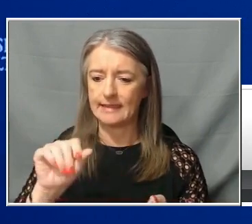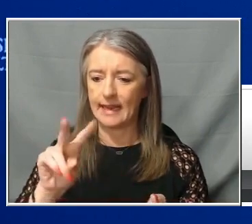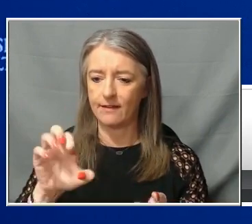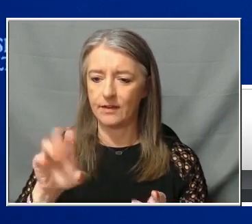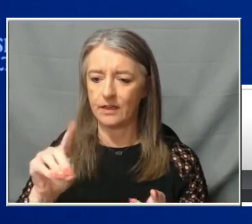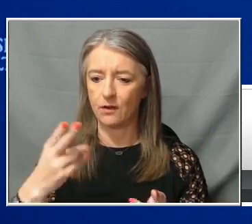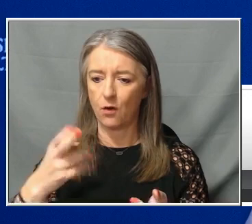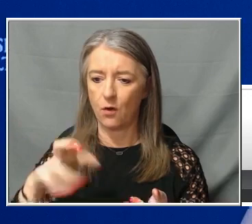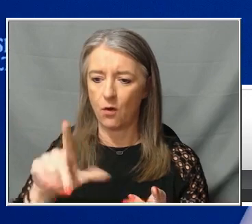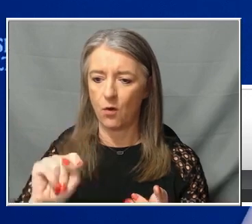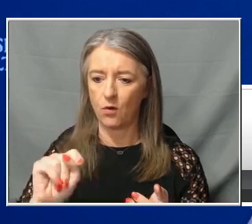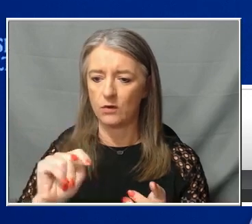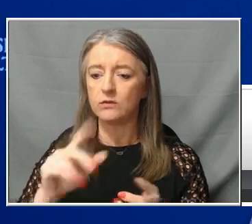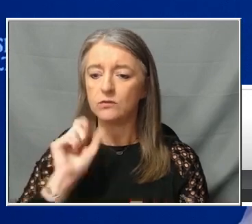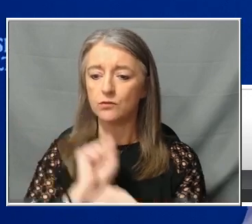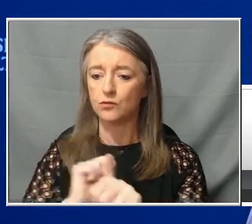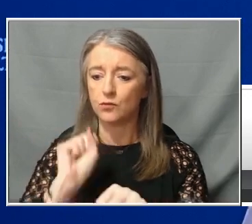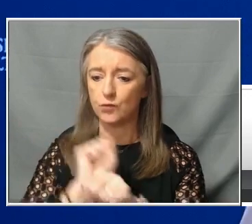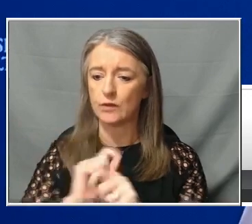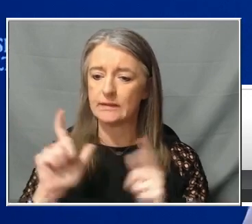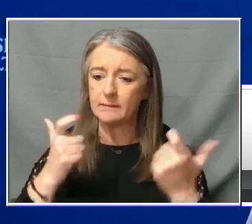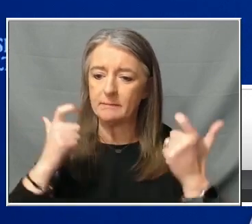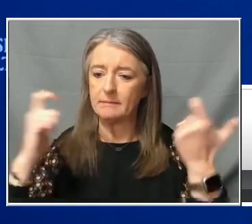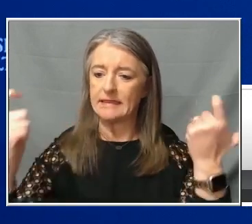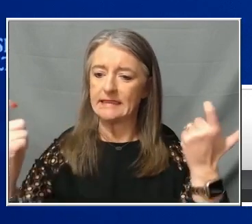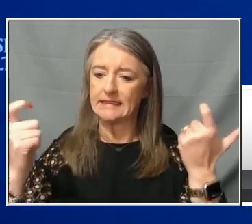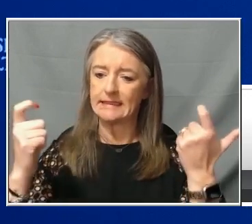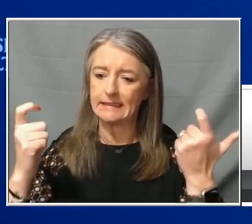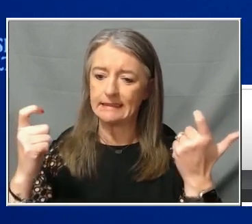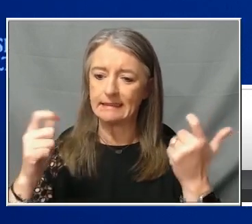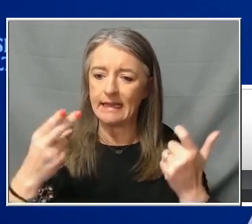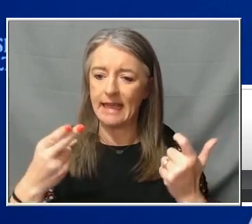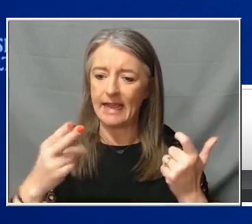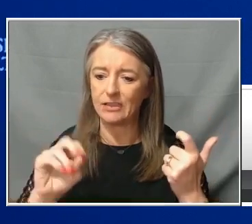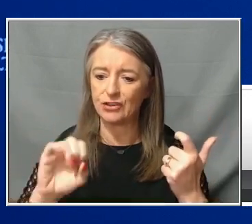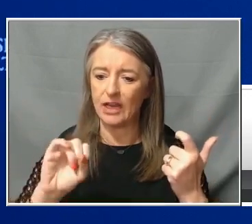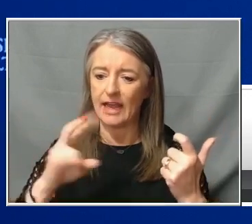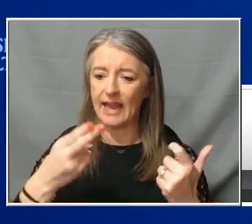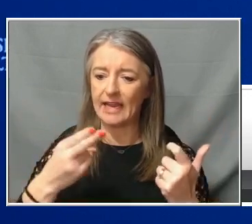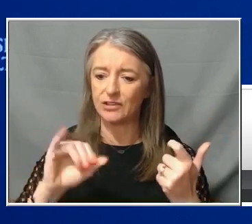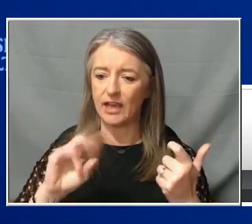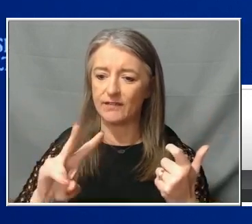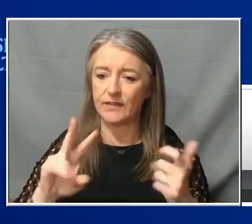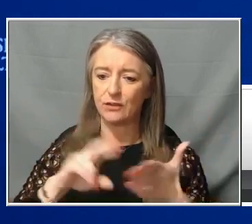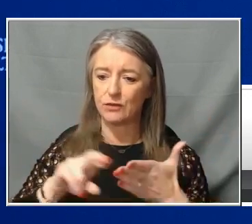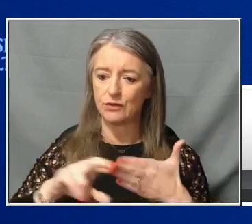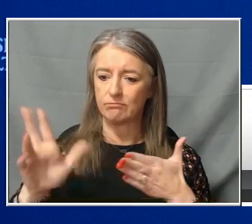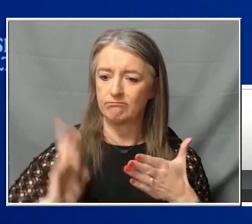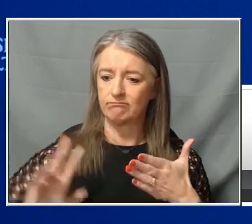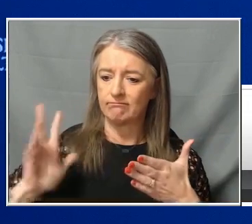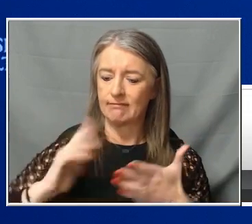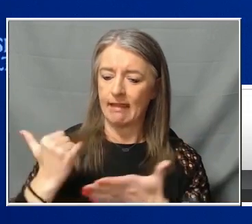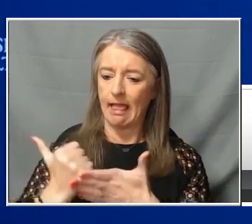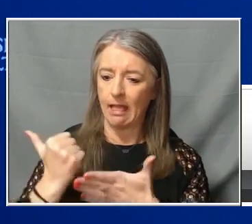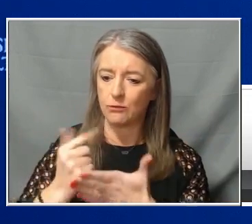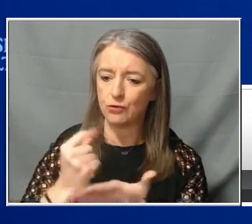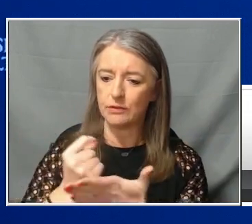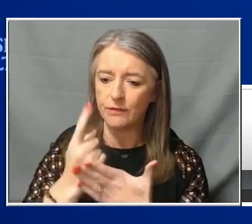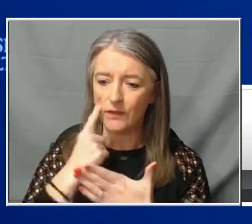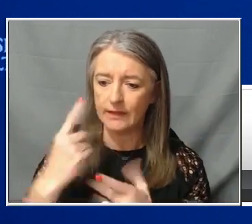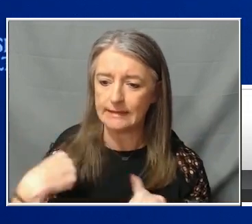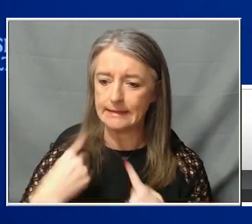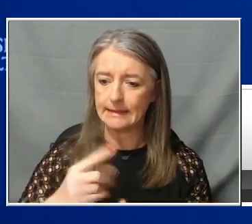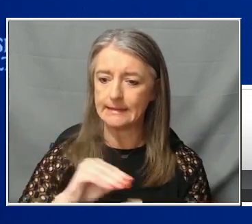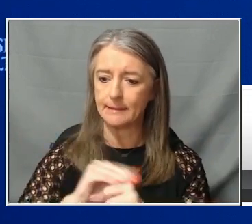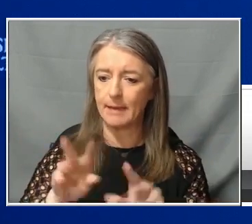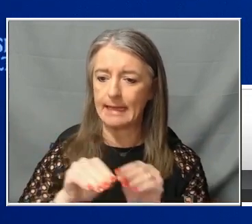on this. He is one of the big HIV researchers back in the day, helped with treatment for that. Since the pandemic,